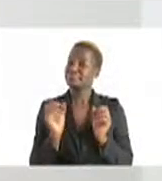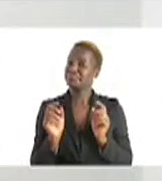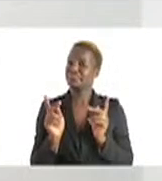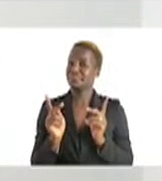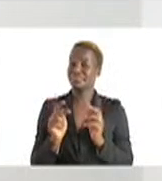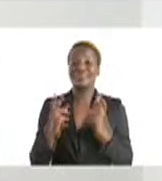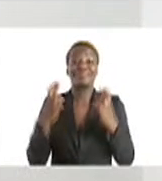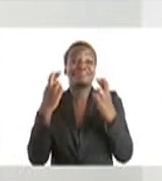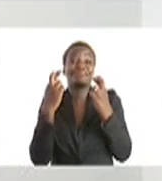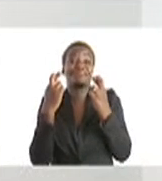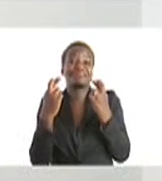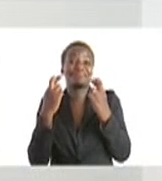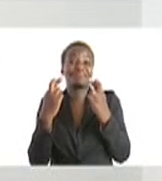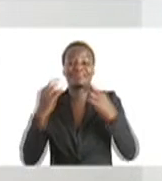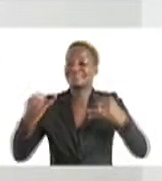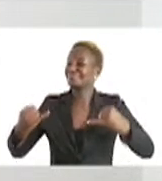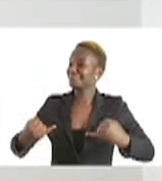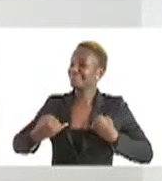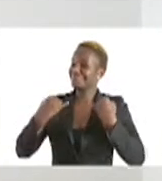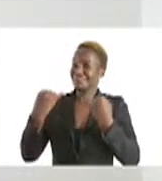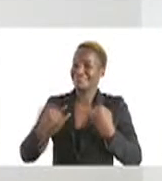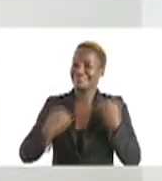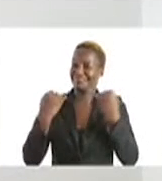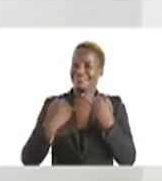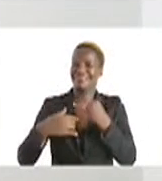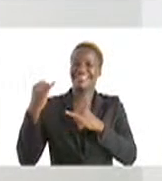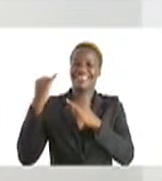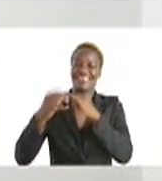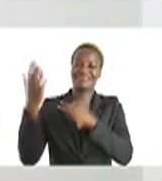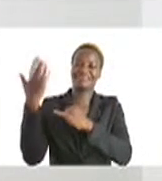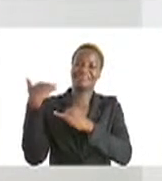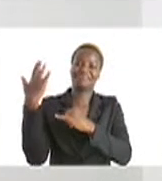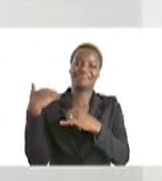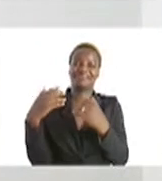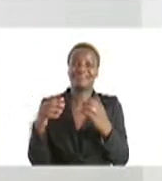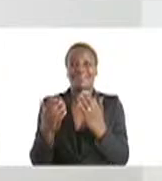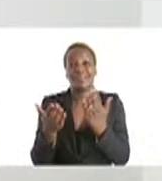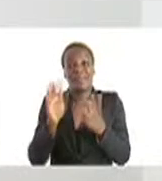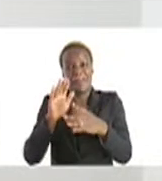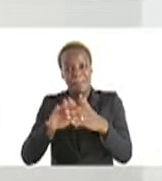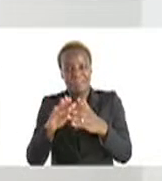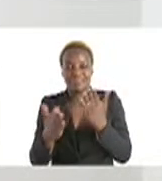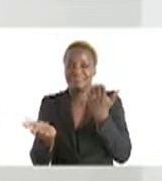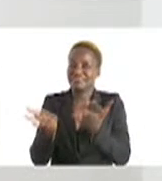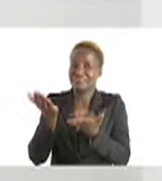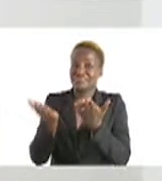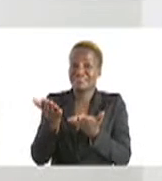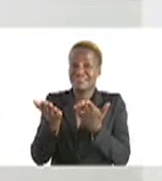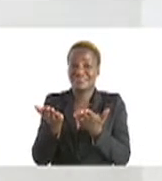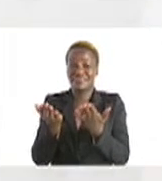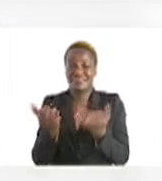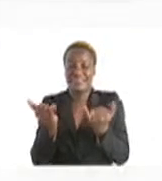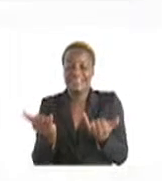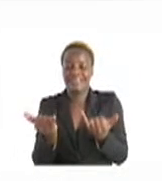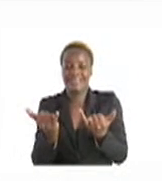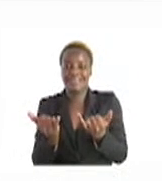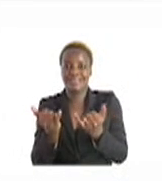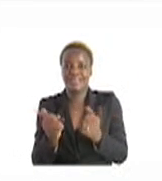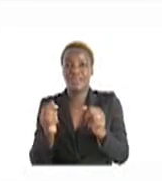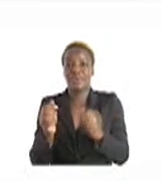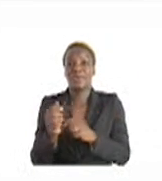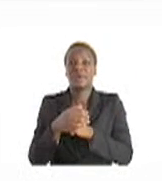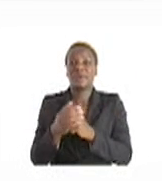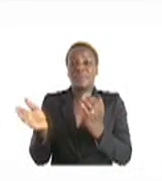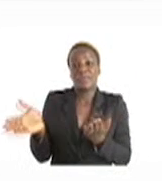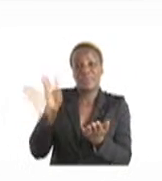I hope you've enjoyed our previous lesson regarding comparisons. Now turn to page 7.